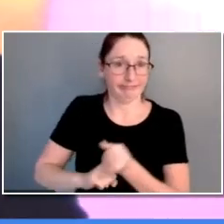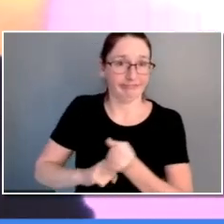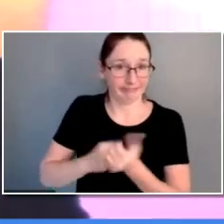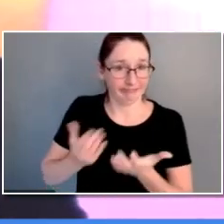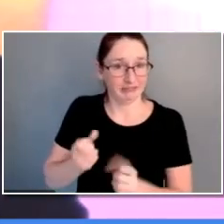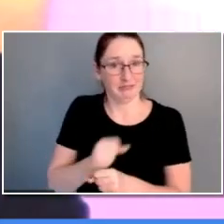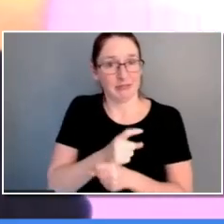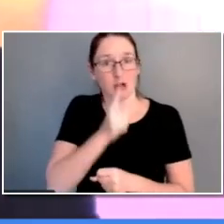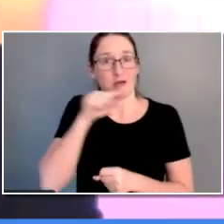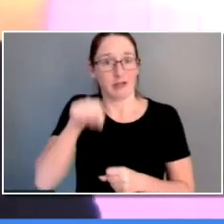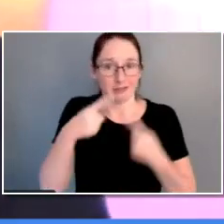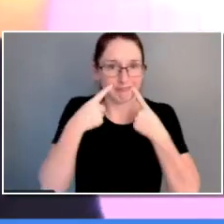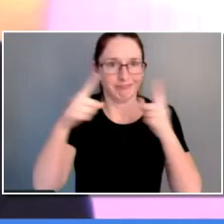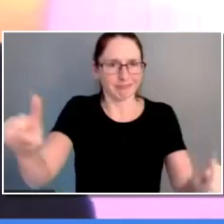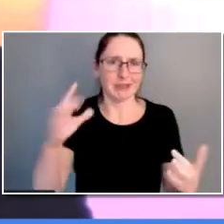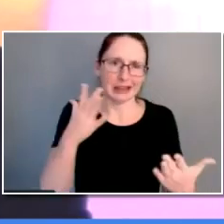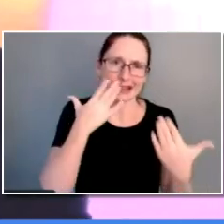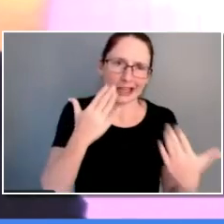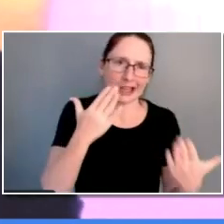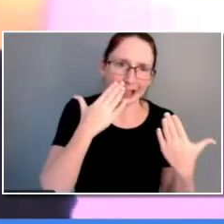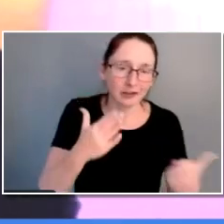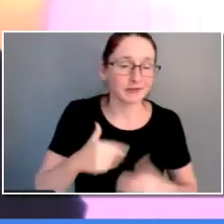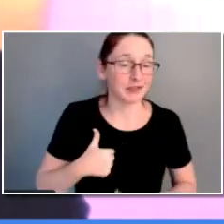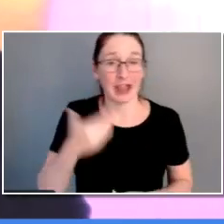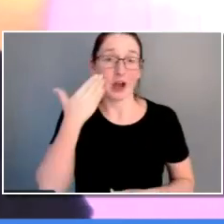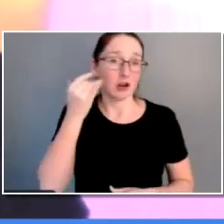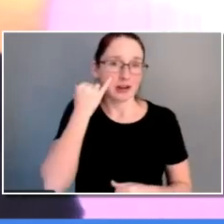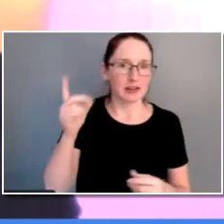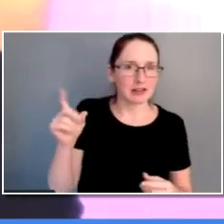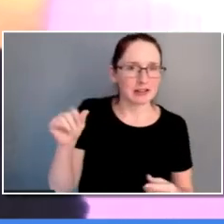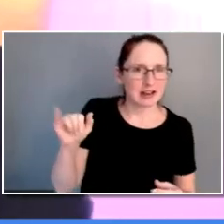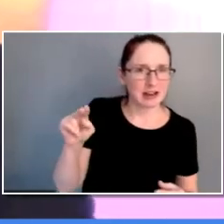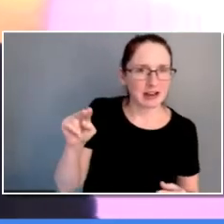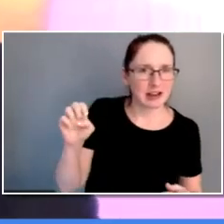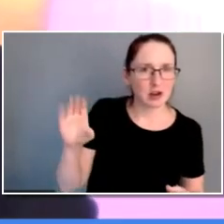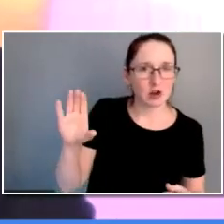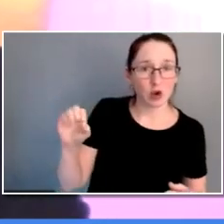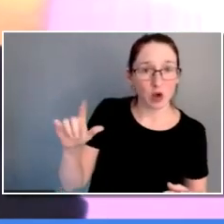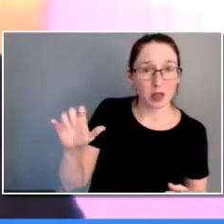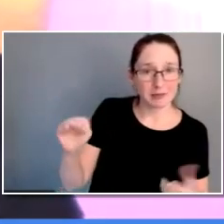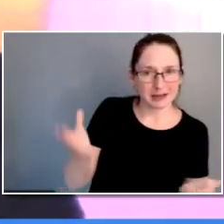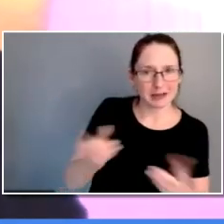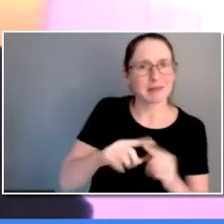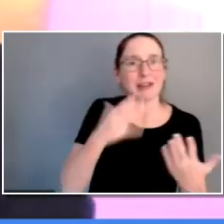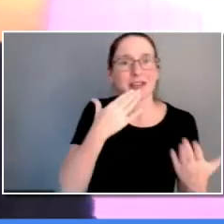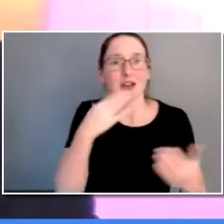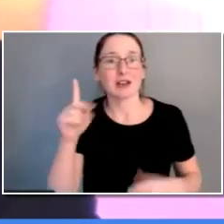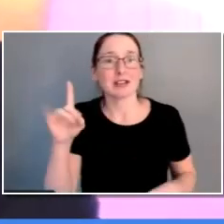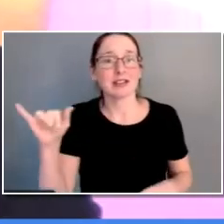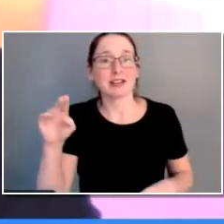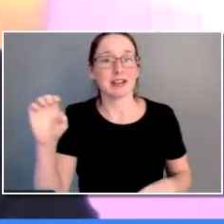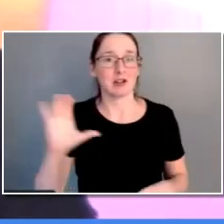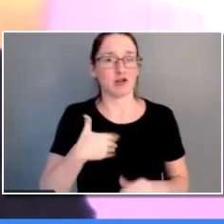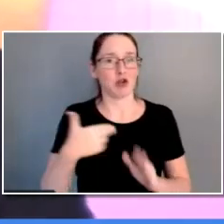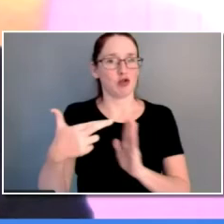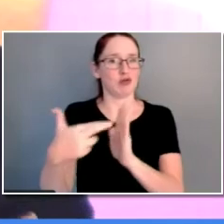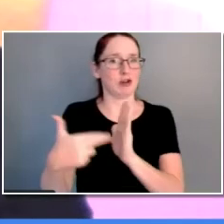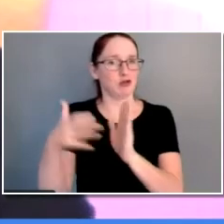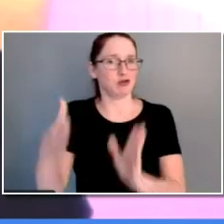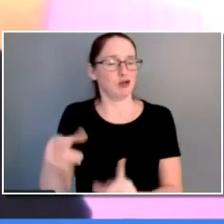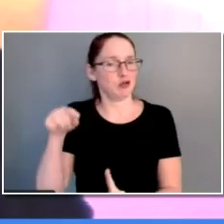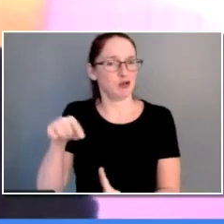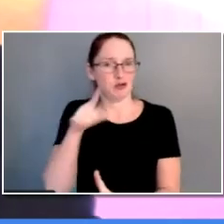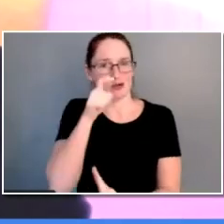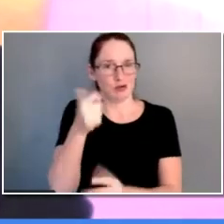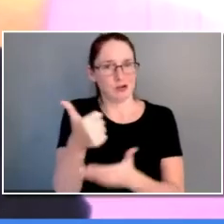this work, thank you. I don't know if Diane Coleman is here, but thank you, Diane, who was our registrar, who